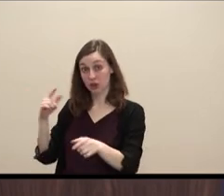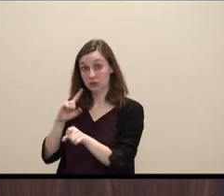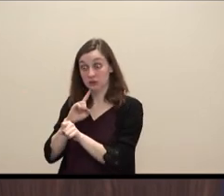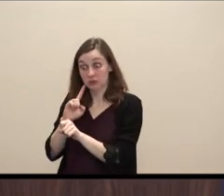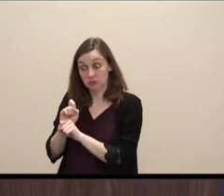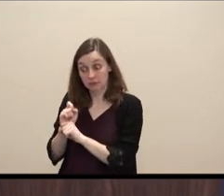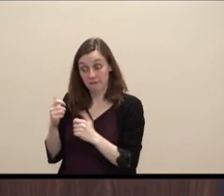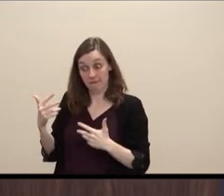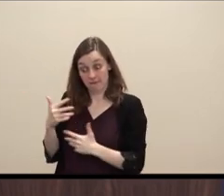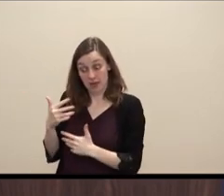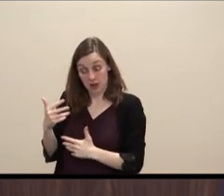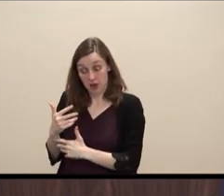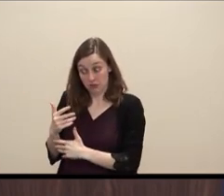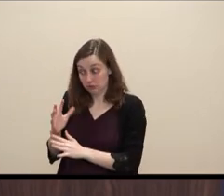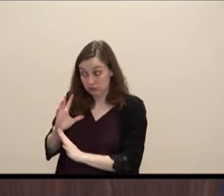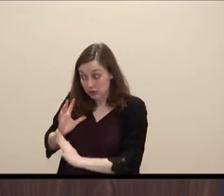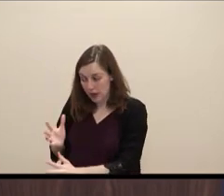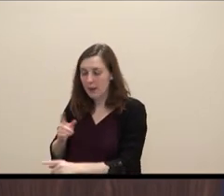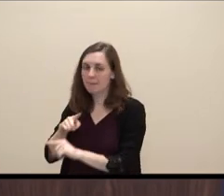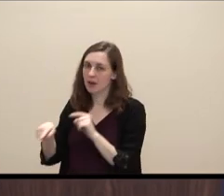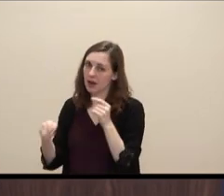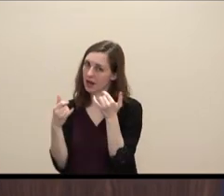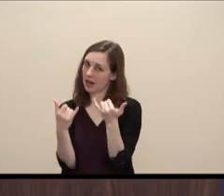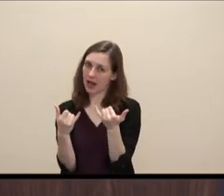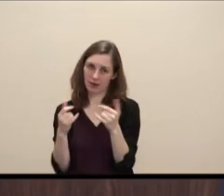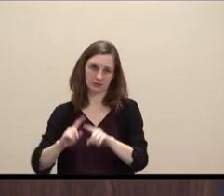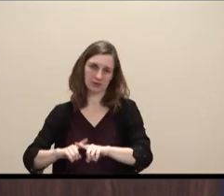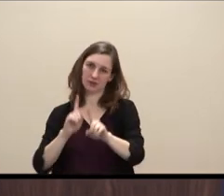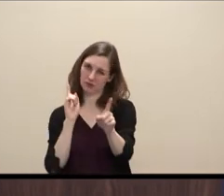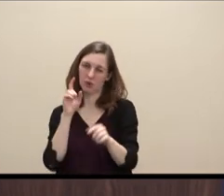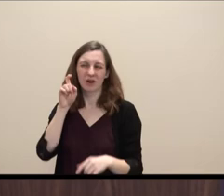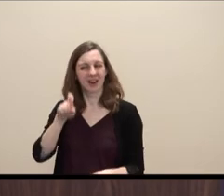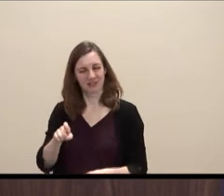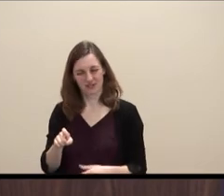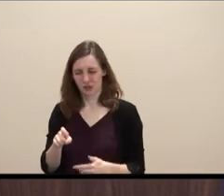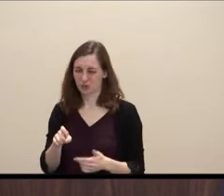I think it's different. We have to get them. We have to get them back.